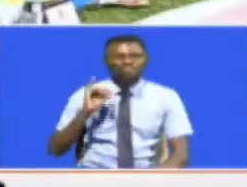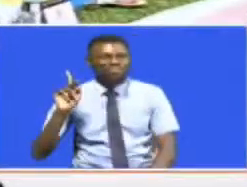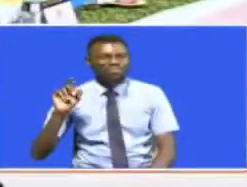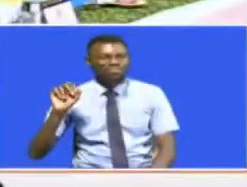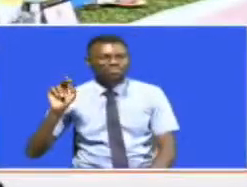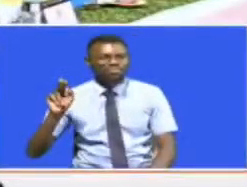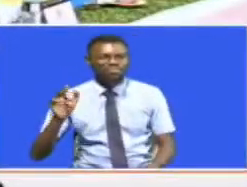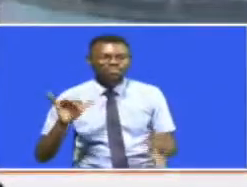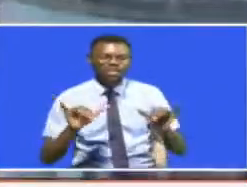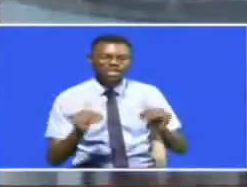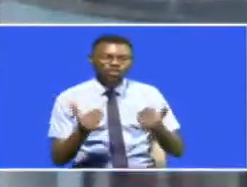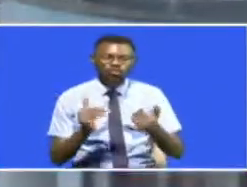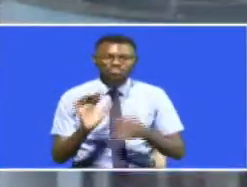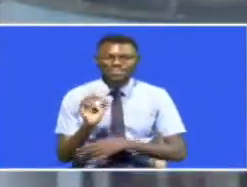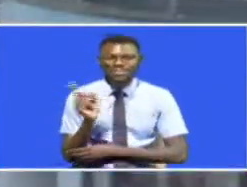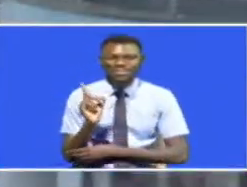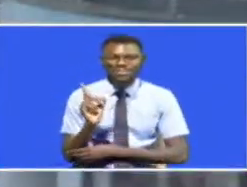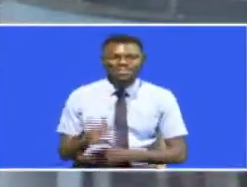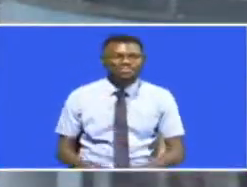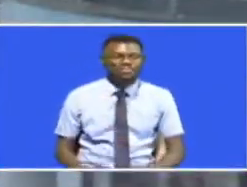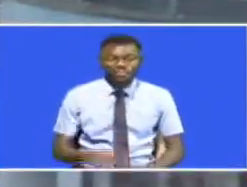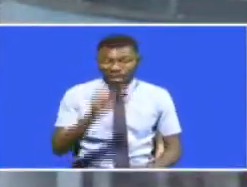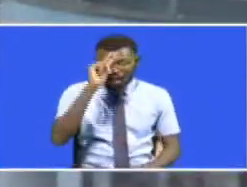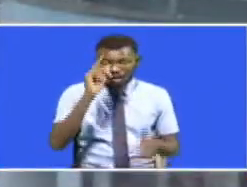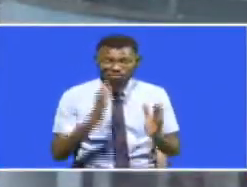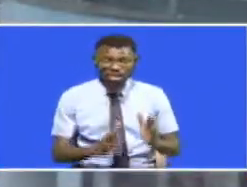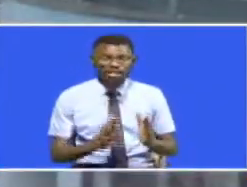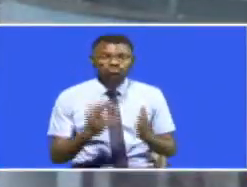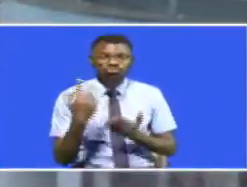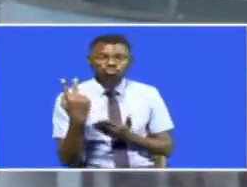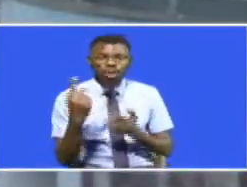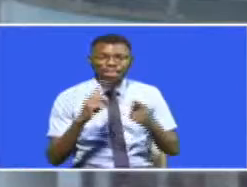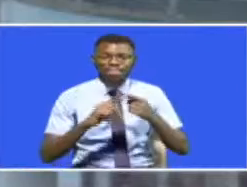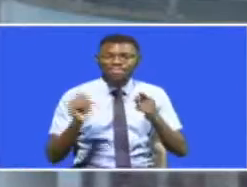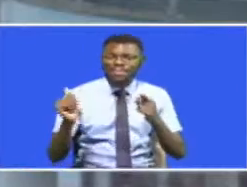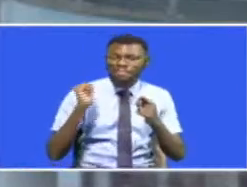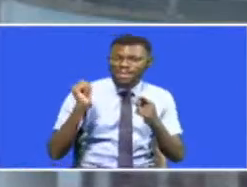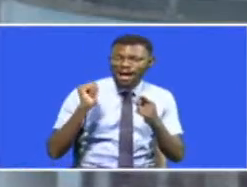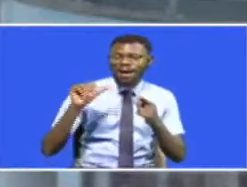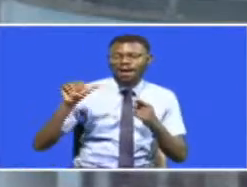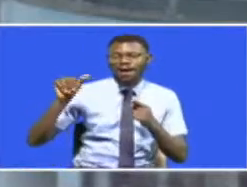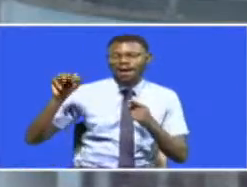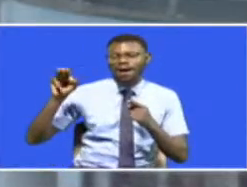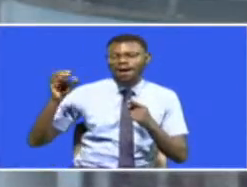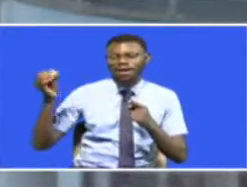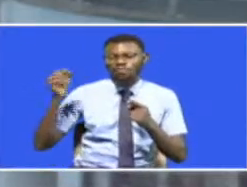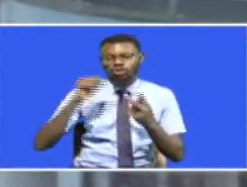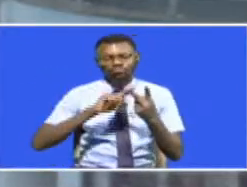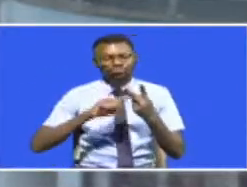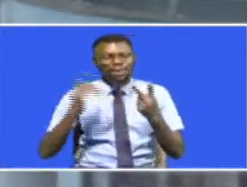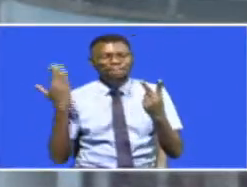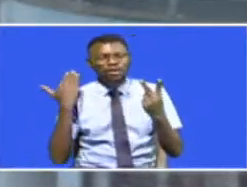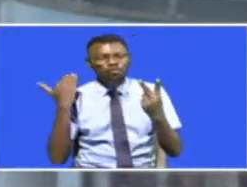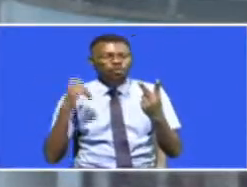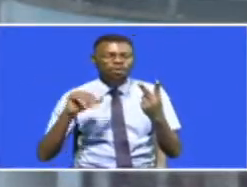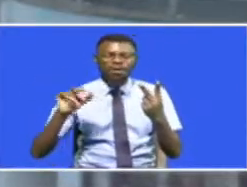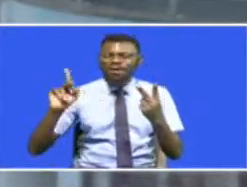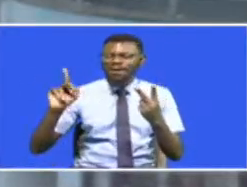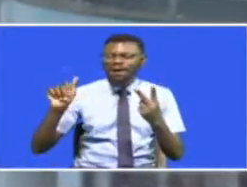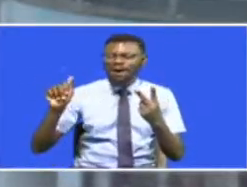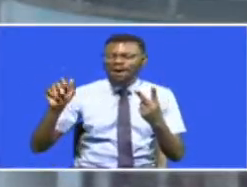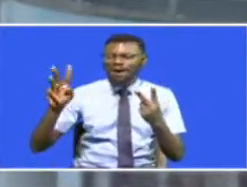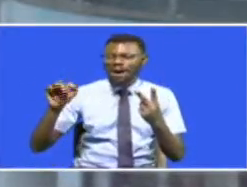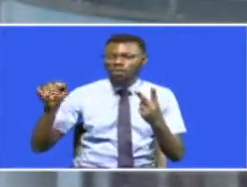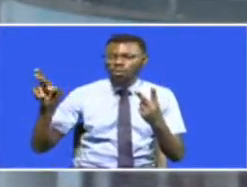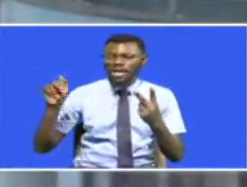Nairobi. Two governors, Nyamira's Amos Nyaribo and his Meru counterpart Kawira Mwangaza, are staring